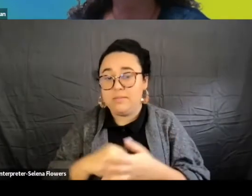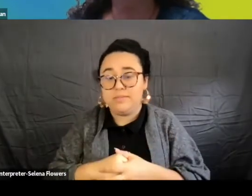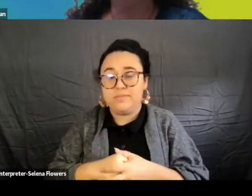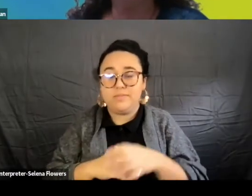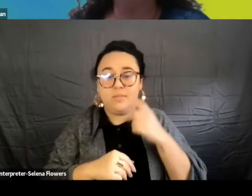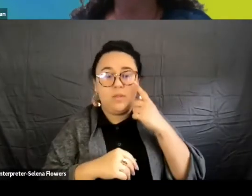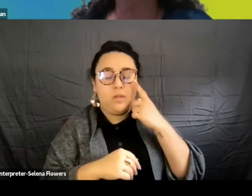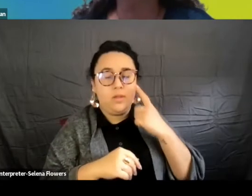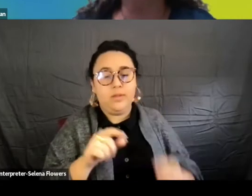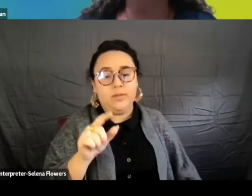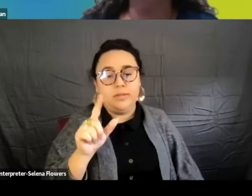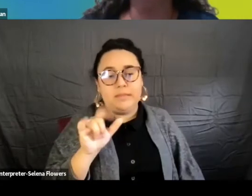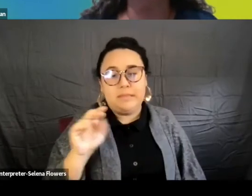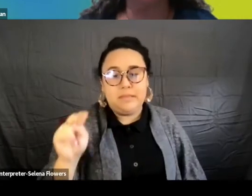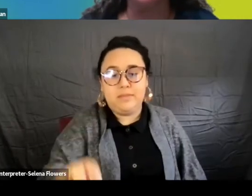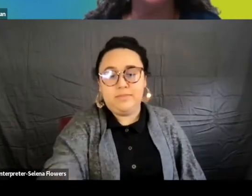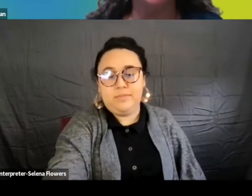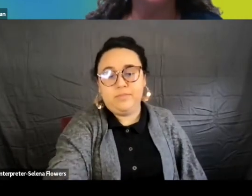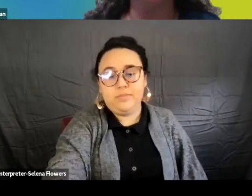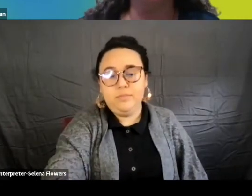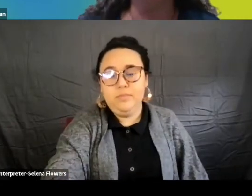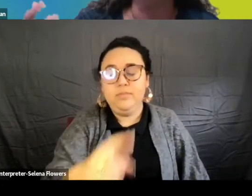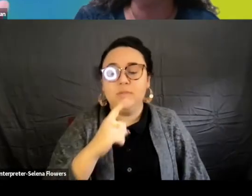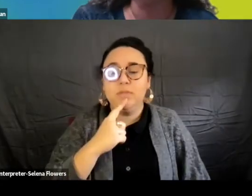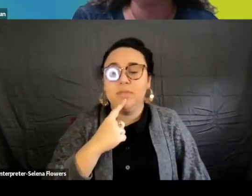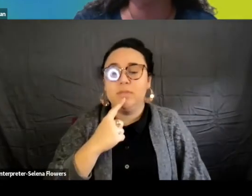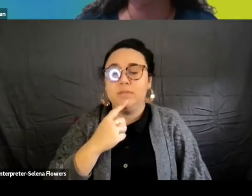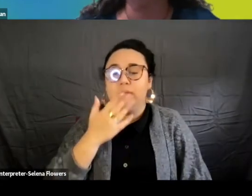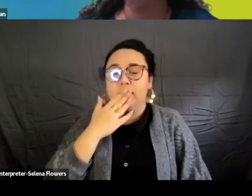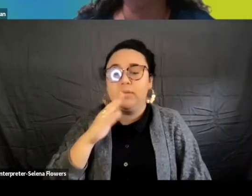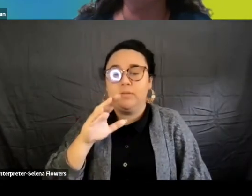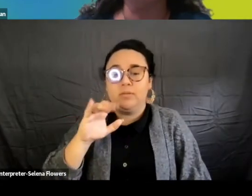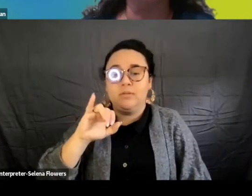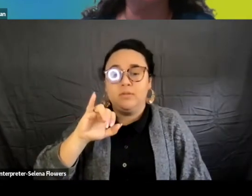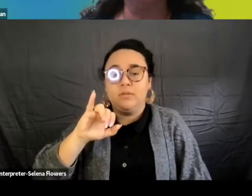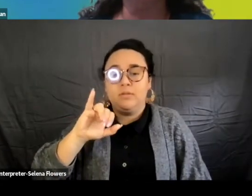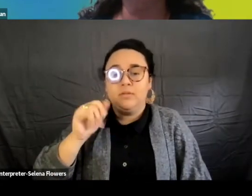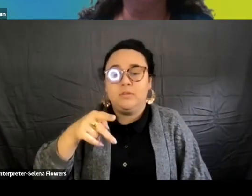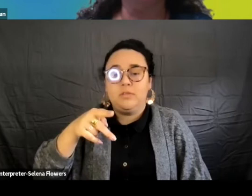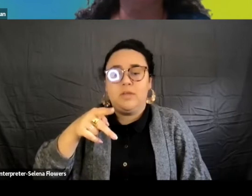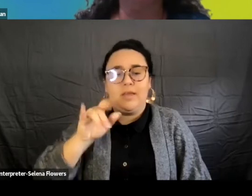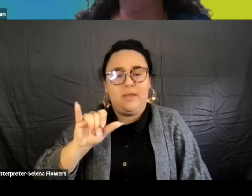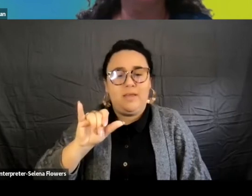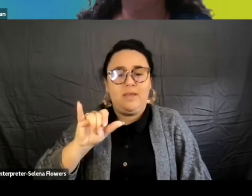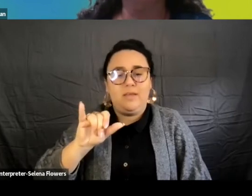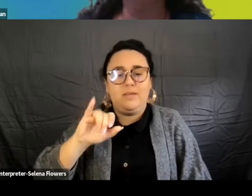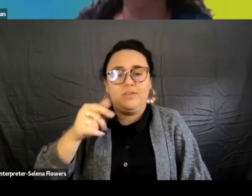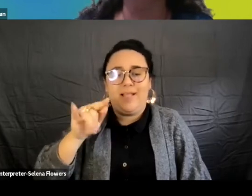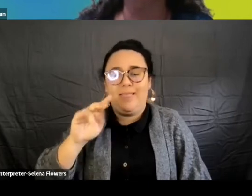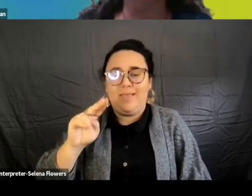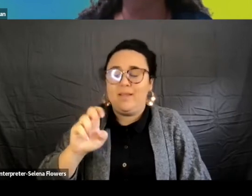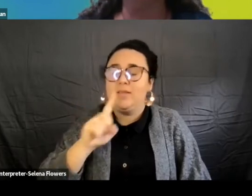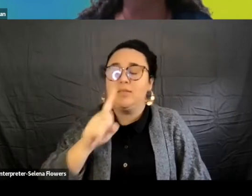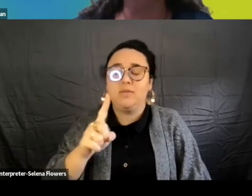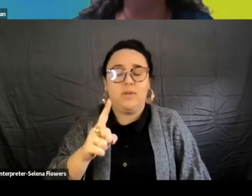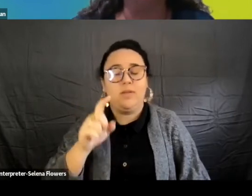Great. Thank you, Jackie. That was fascinating and such an important project, clearly, to the